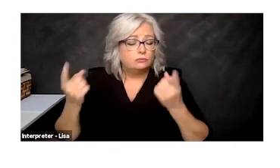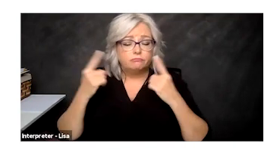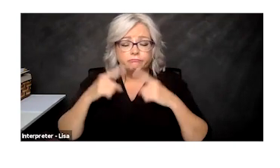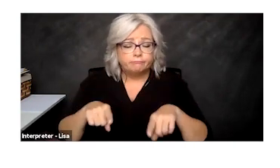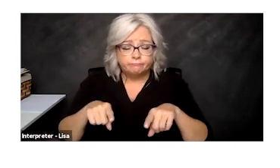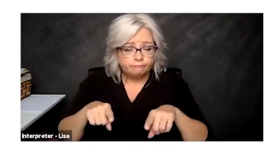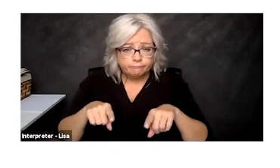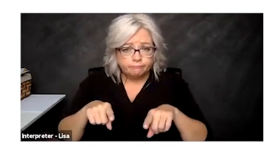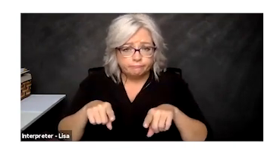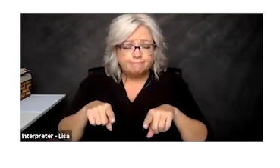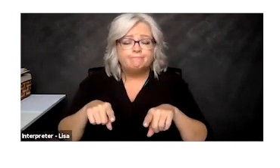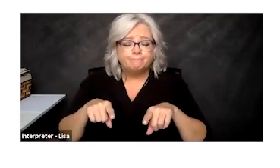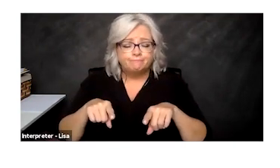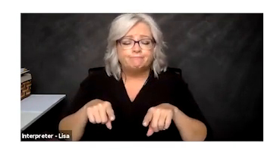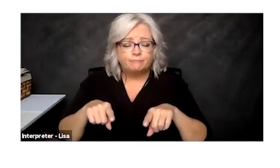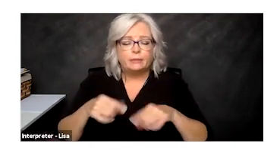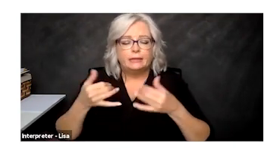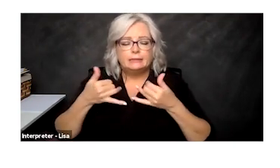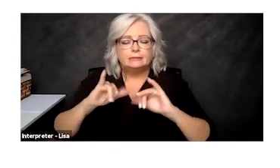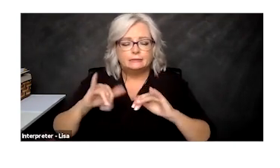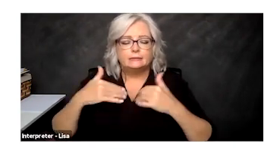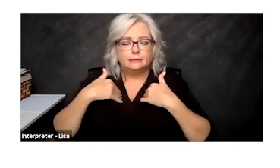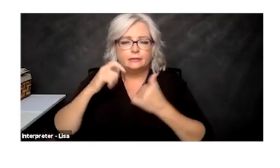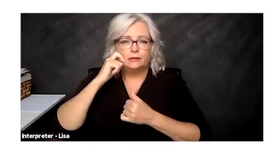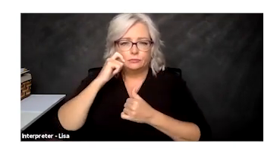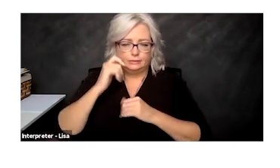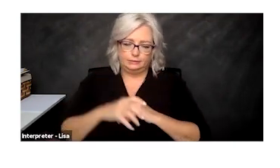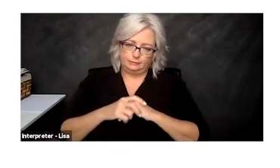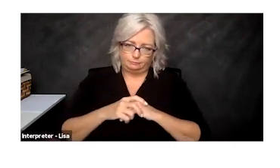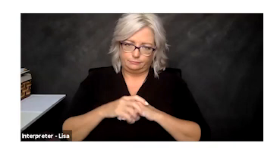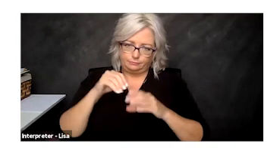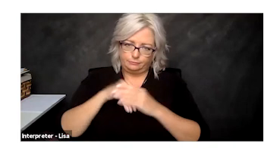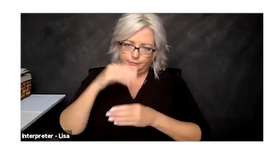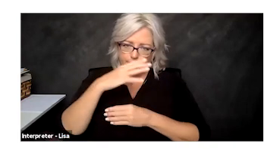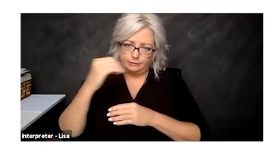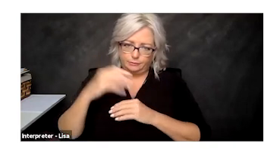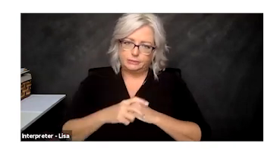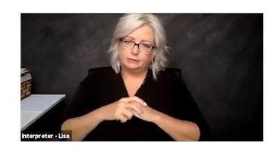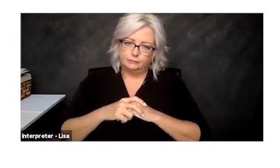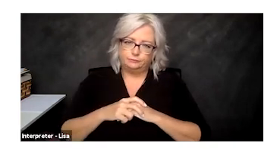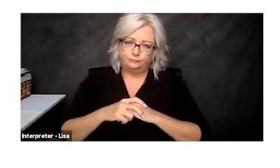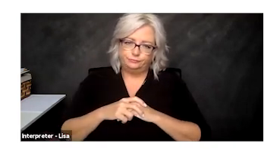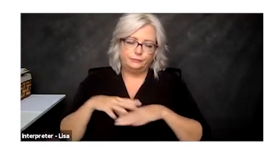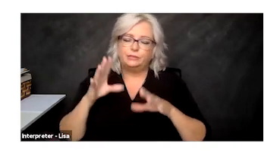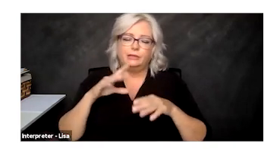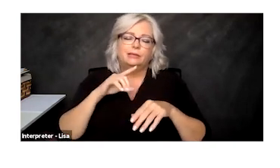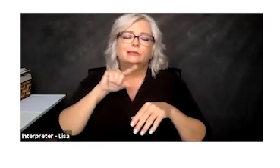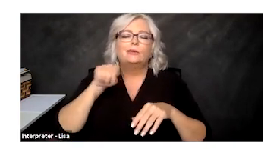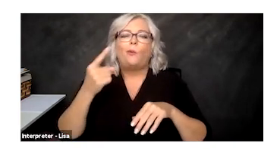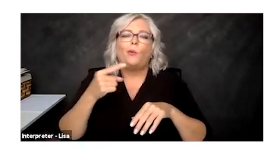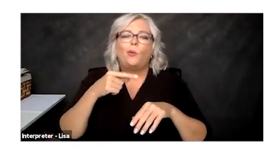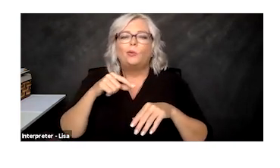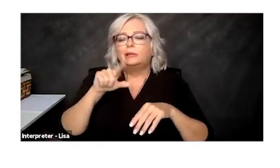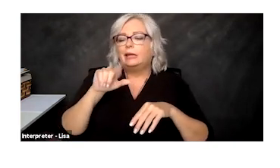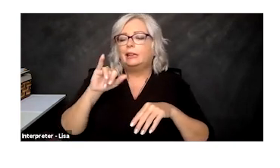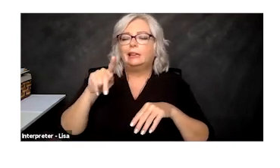instances where there still exists racism in pockets of the company, and where it is seen as lip service, and where Black people are not free from harm in